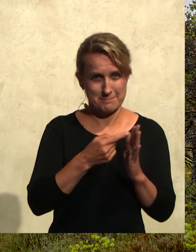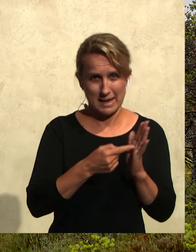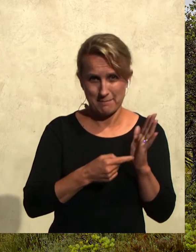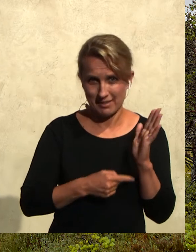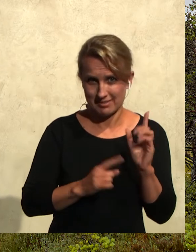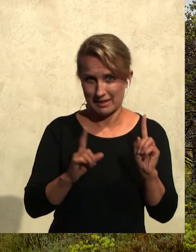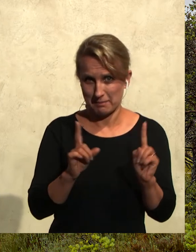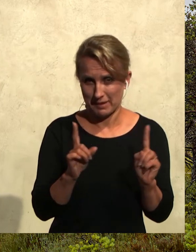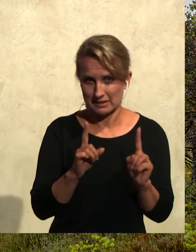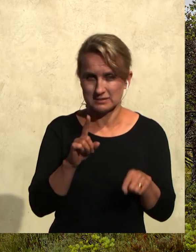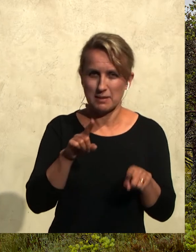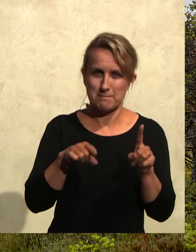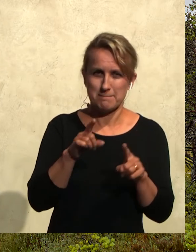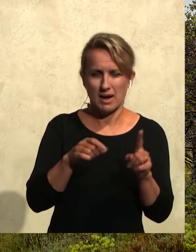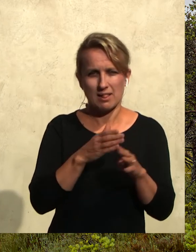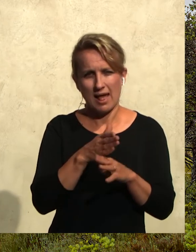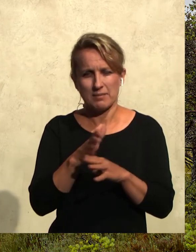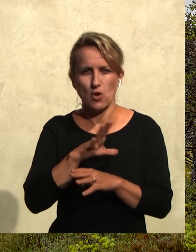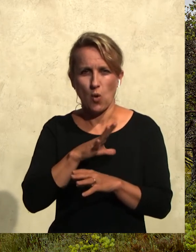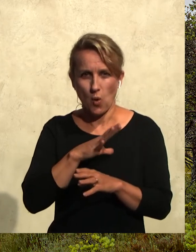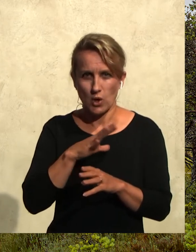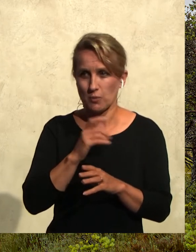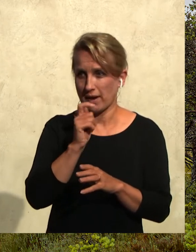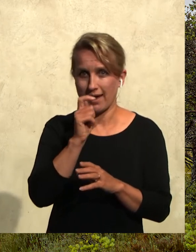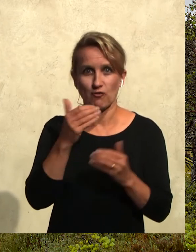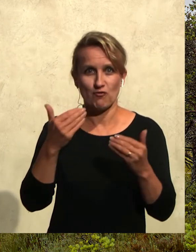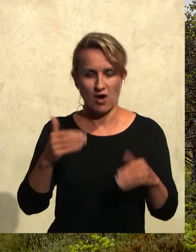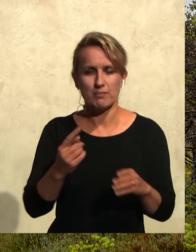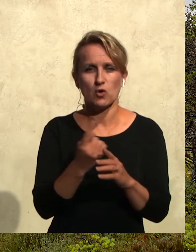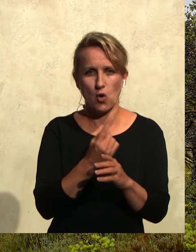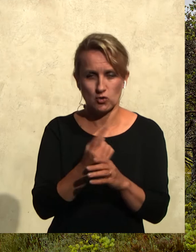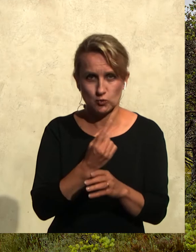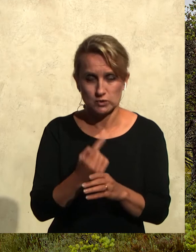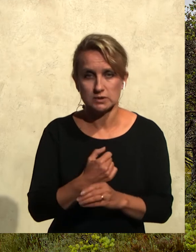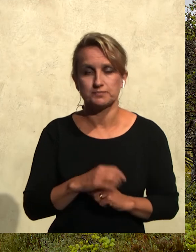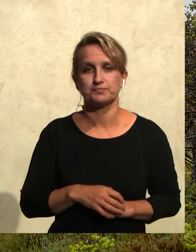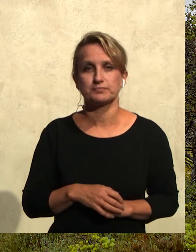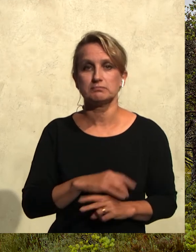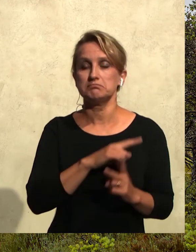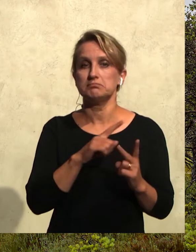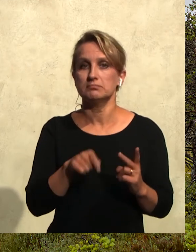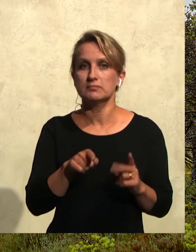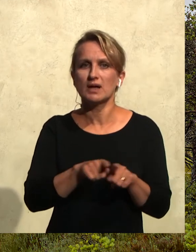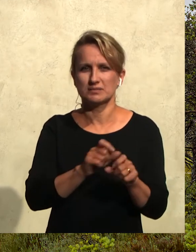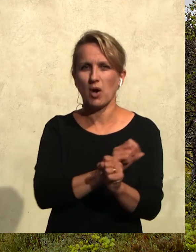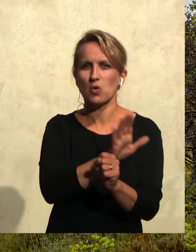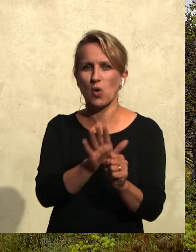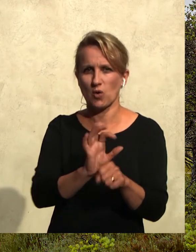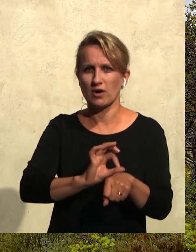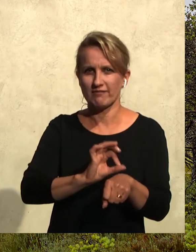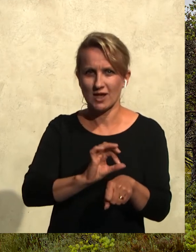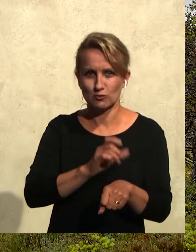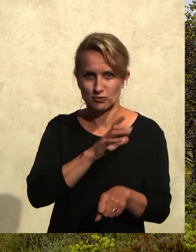reiterate briefly. You've also heard about COVID-19 and mental health, but I can't not talk about that in the